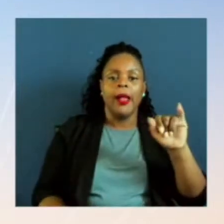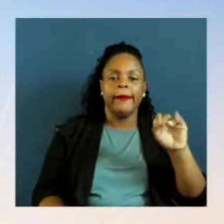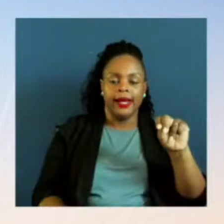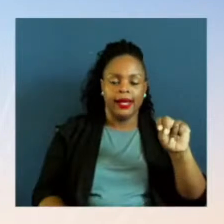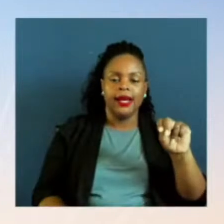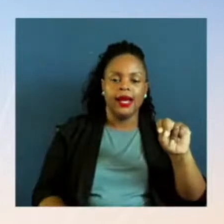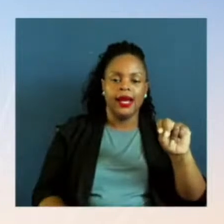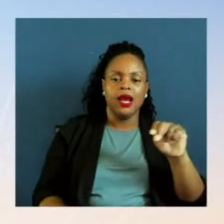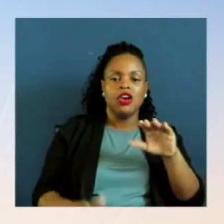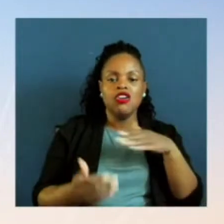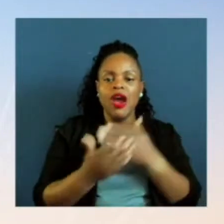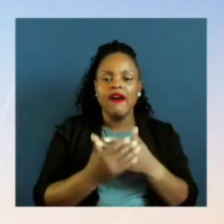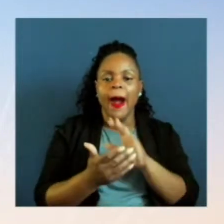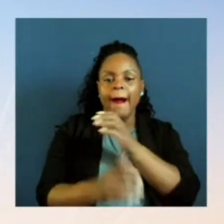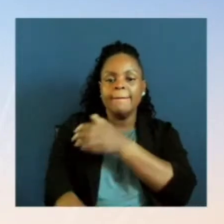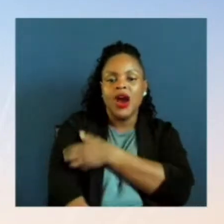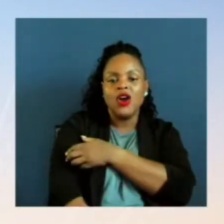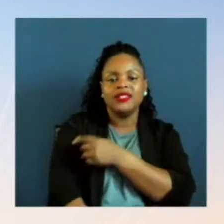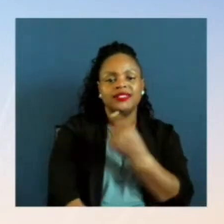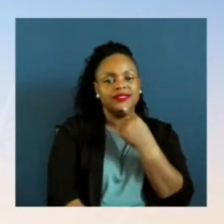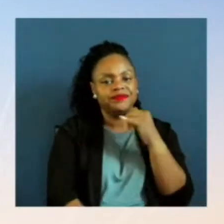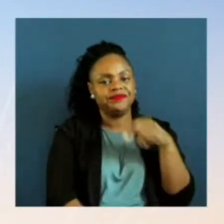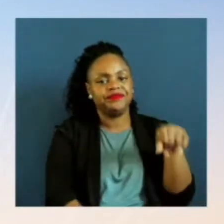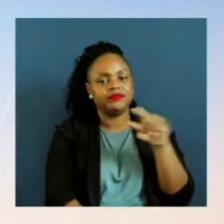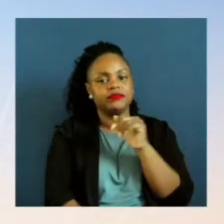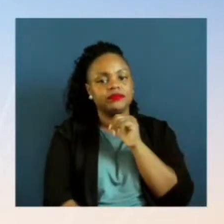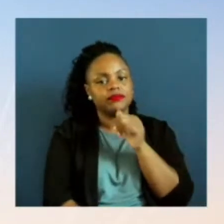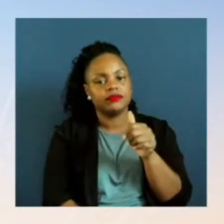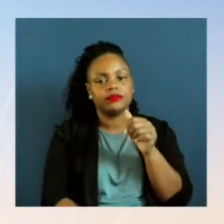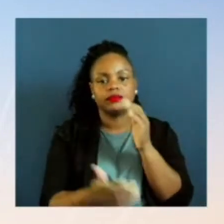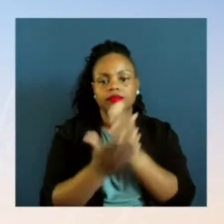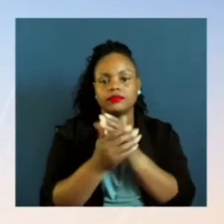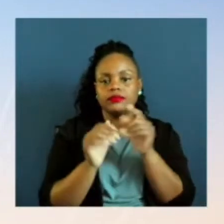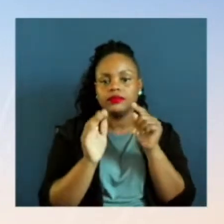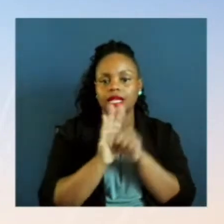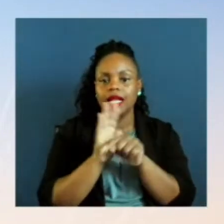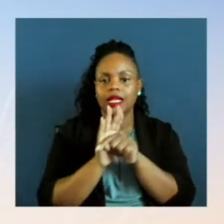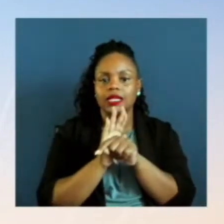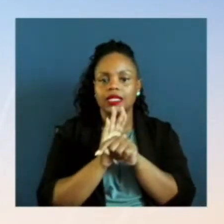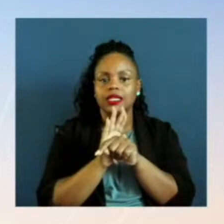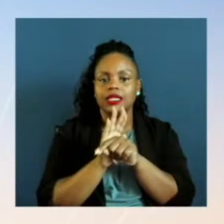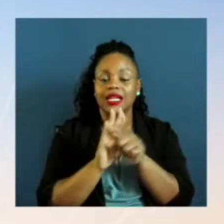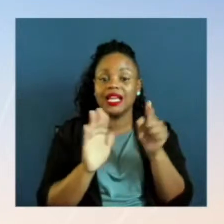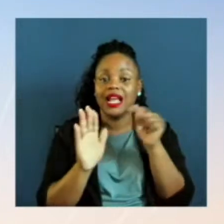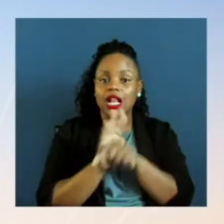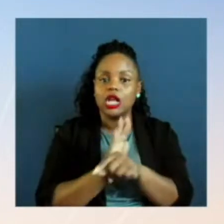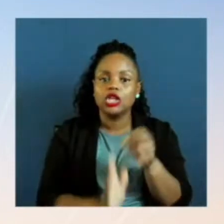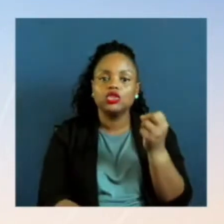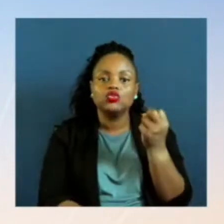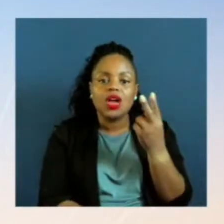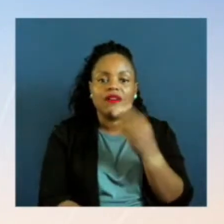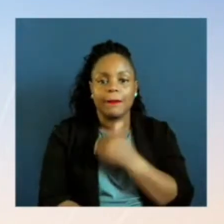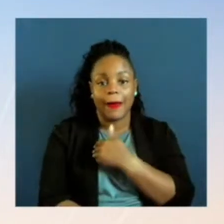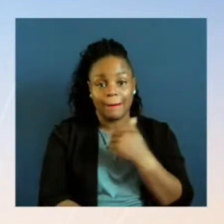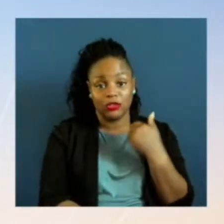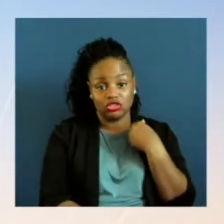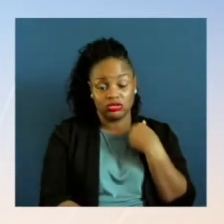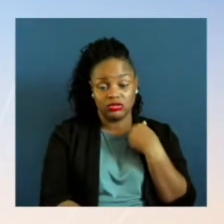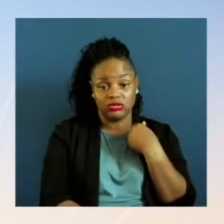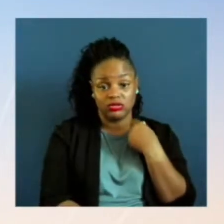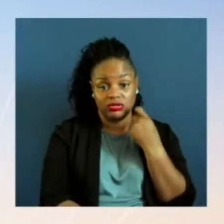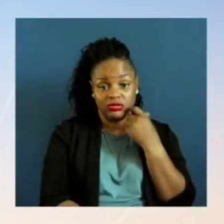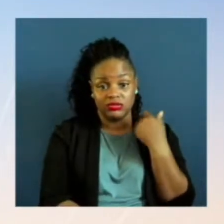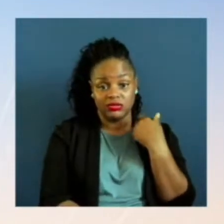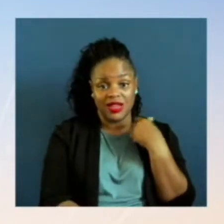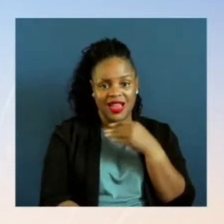days ago, this person said they killed 12 members of special forces in Kandahar, 3 soldiers in Jalalabad as well. The Taliban took them out of their